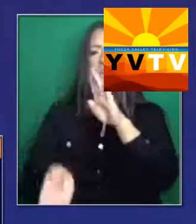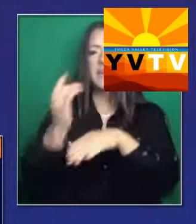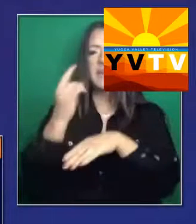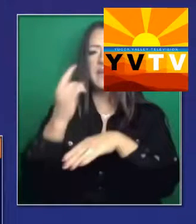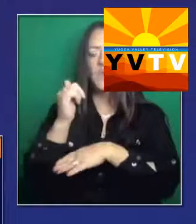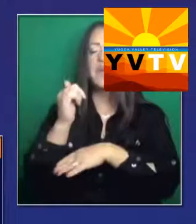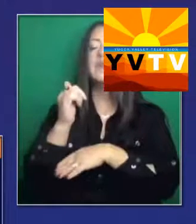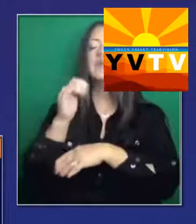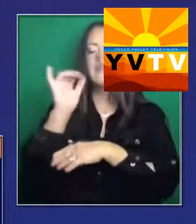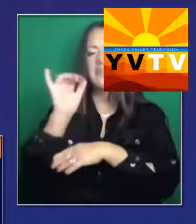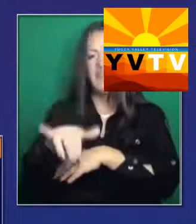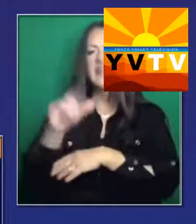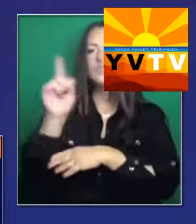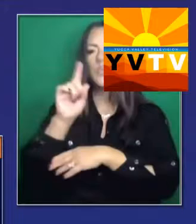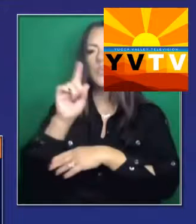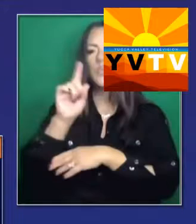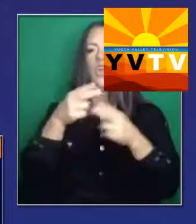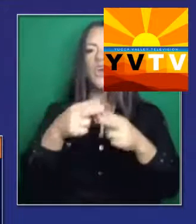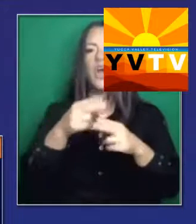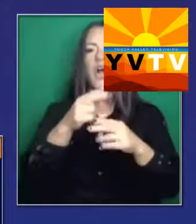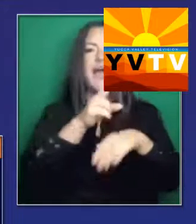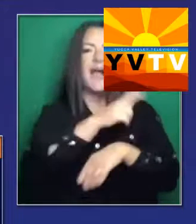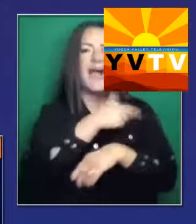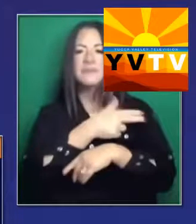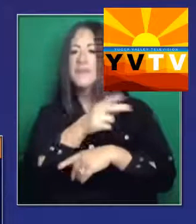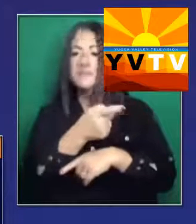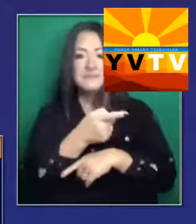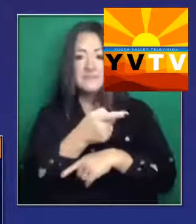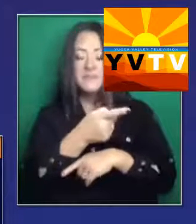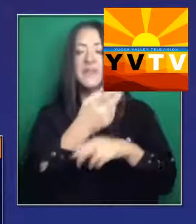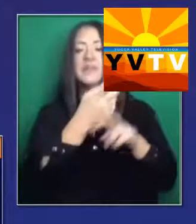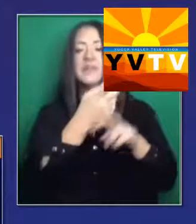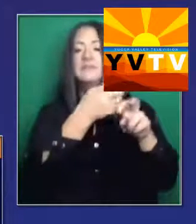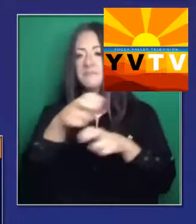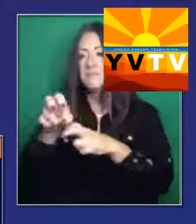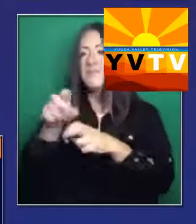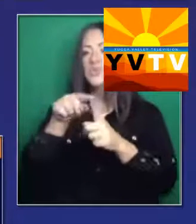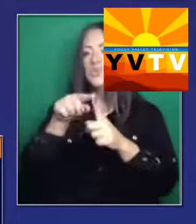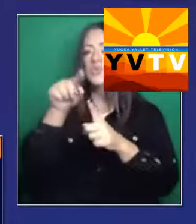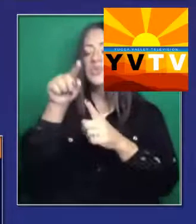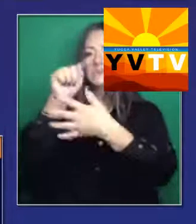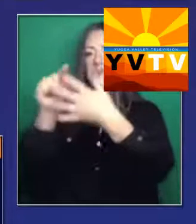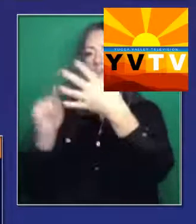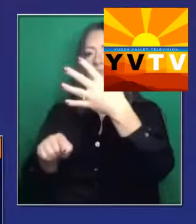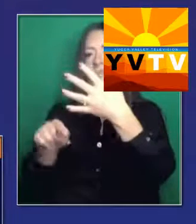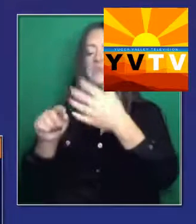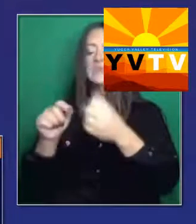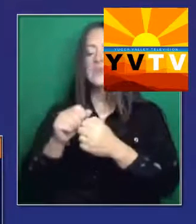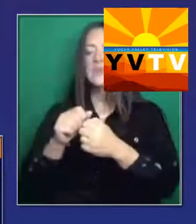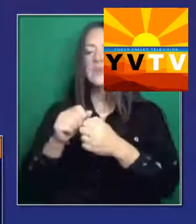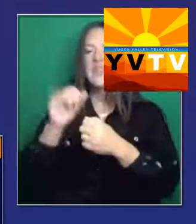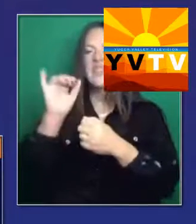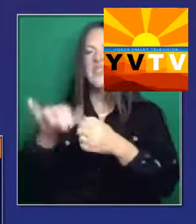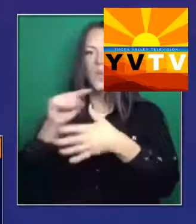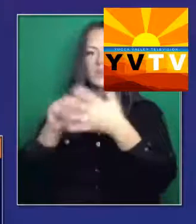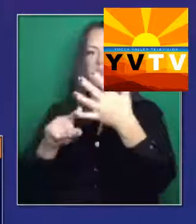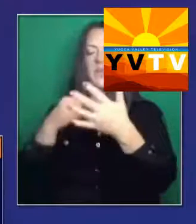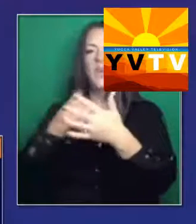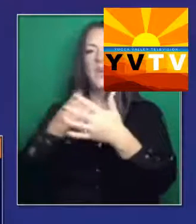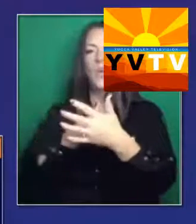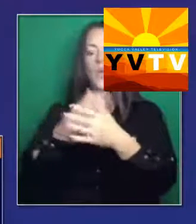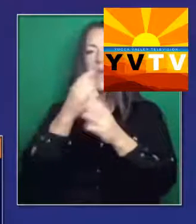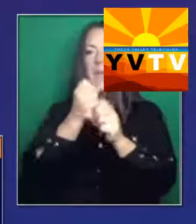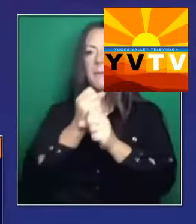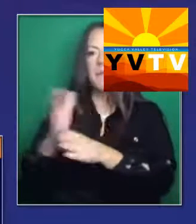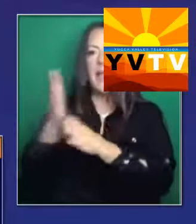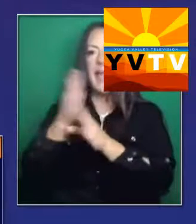what we call warm status, other sites that are being stood up, which means they'll start to get operationalized. The outside time